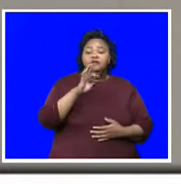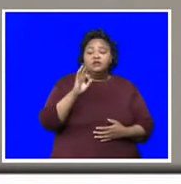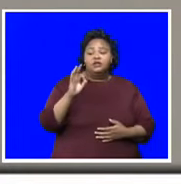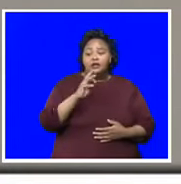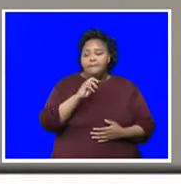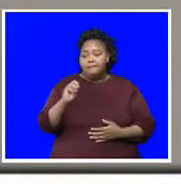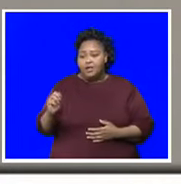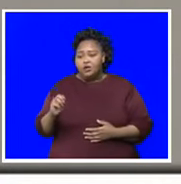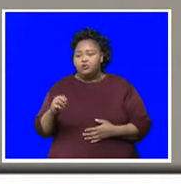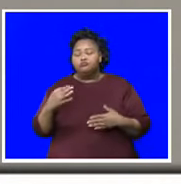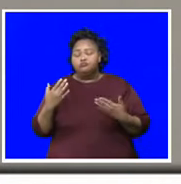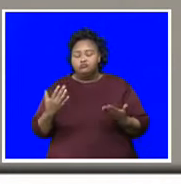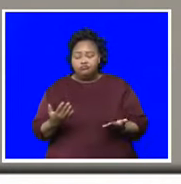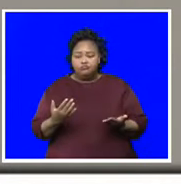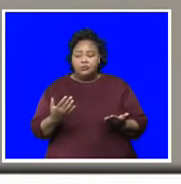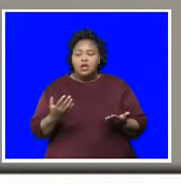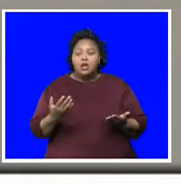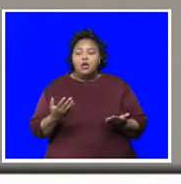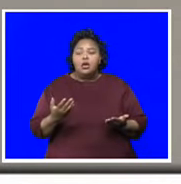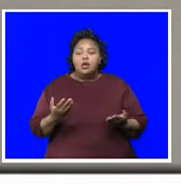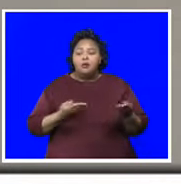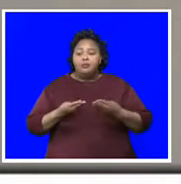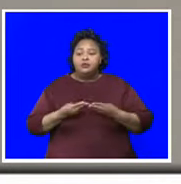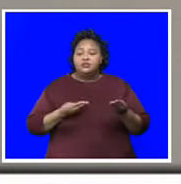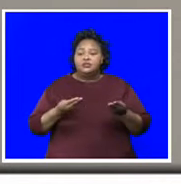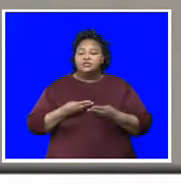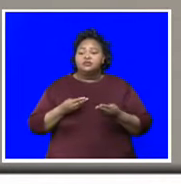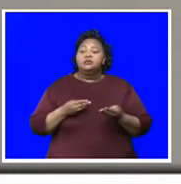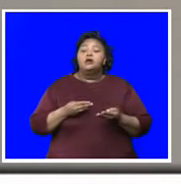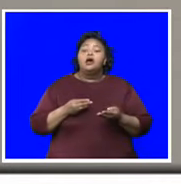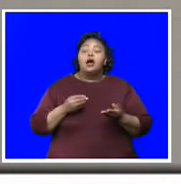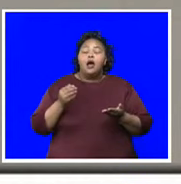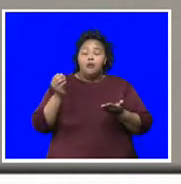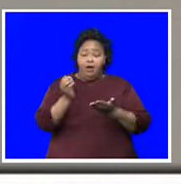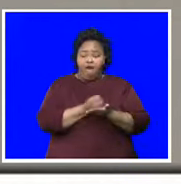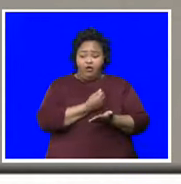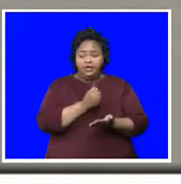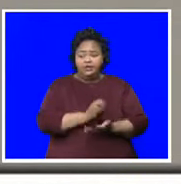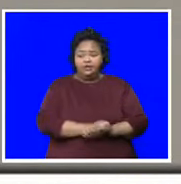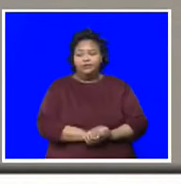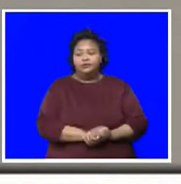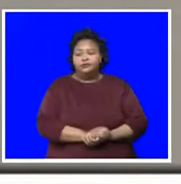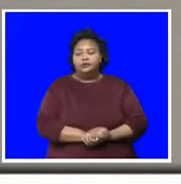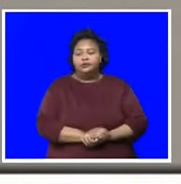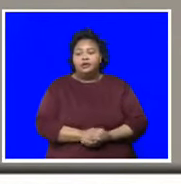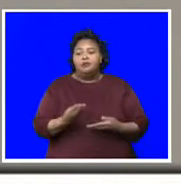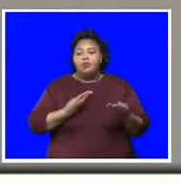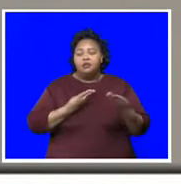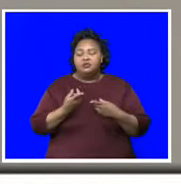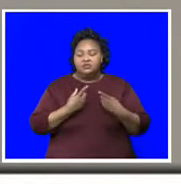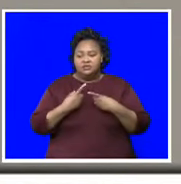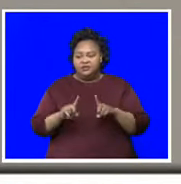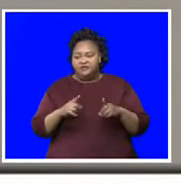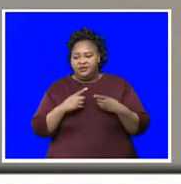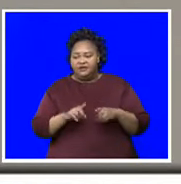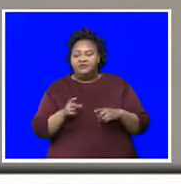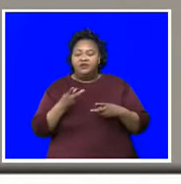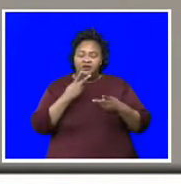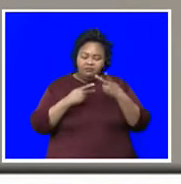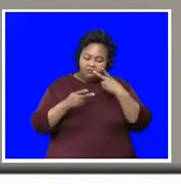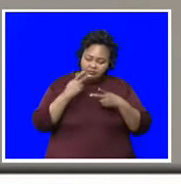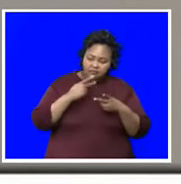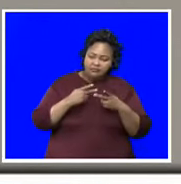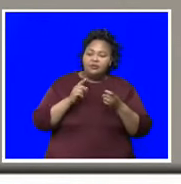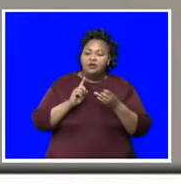la benefitile lapho onje ngabo transport nabo manufacturing nema restaurants uphinze ubuke napho uphinze futhi